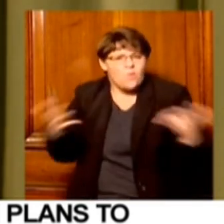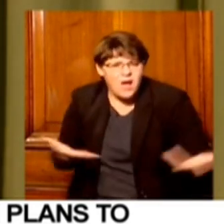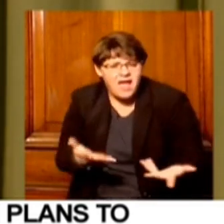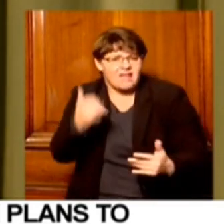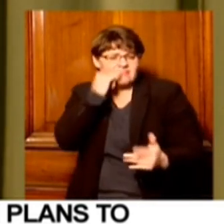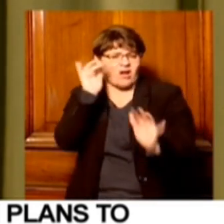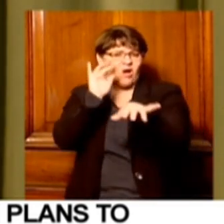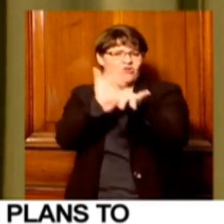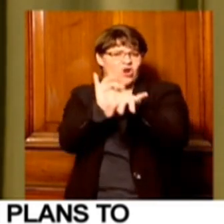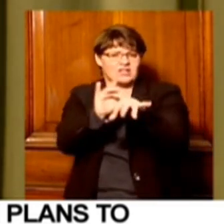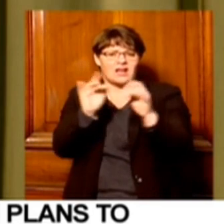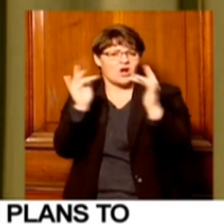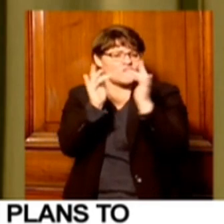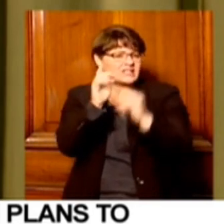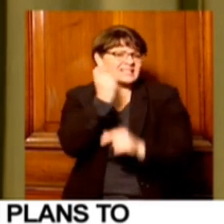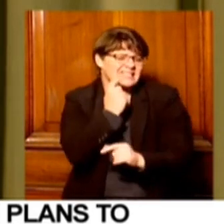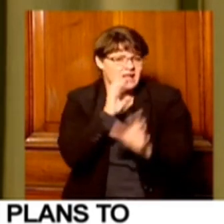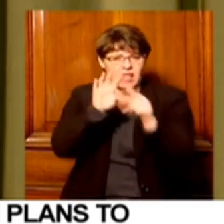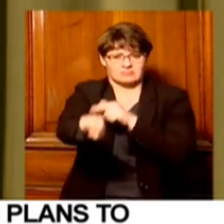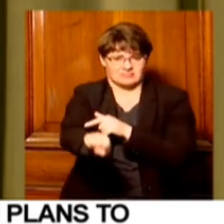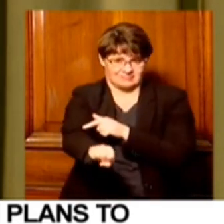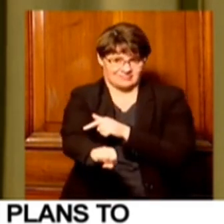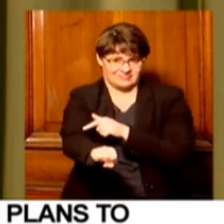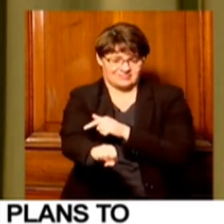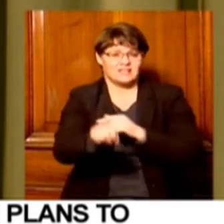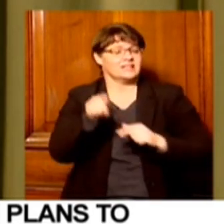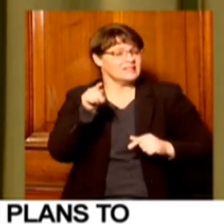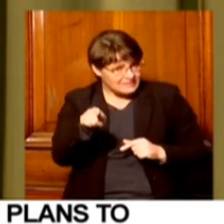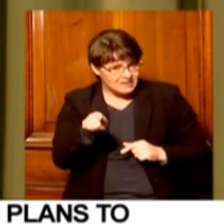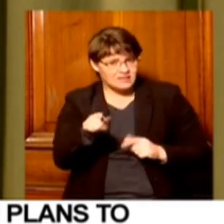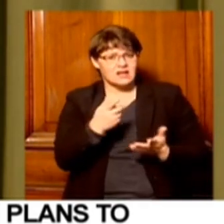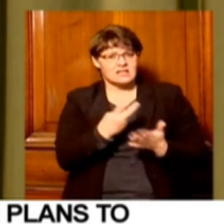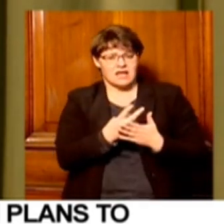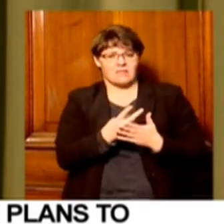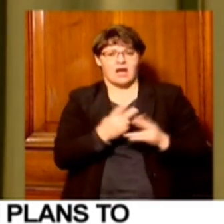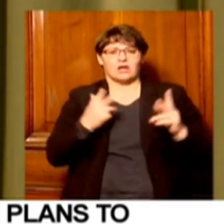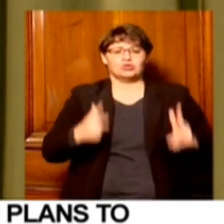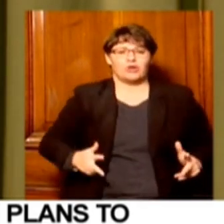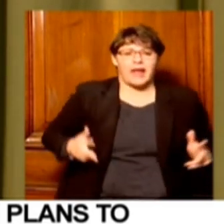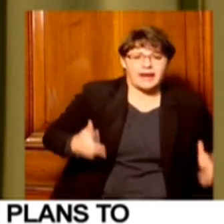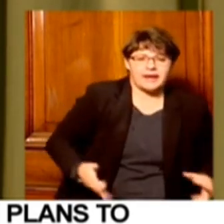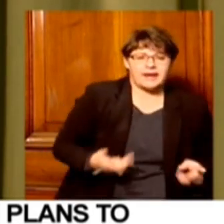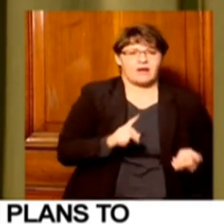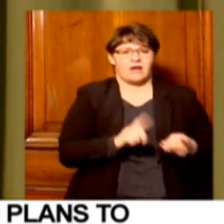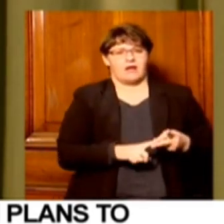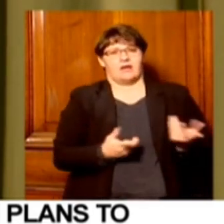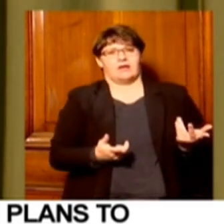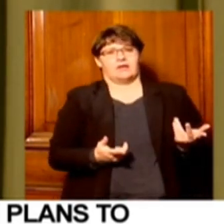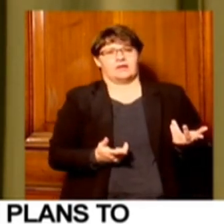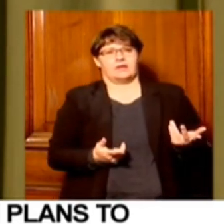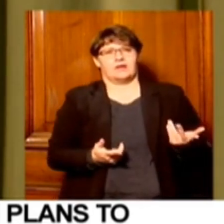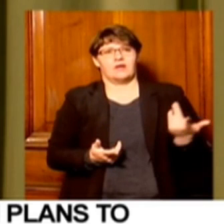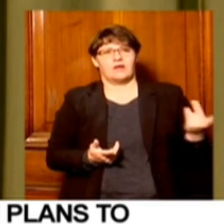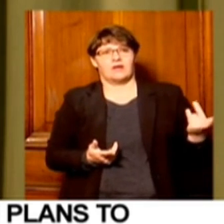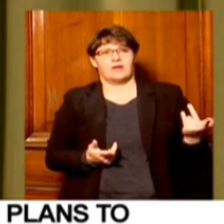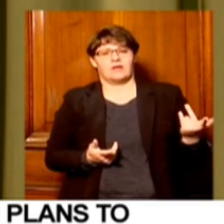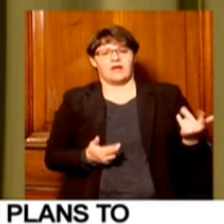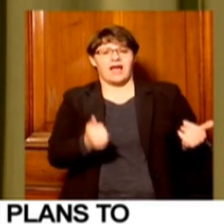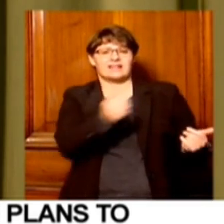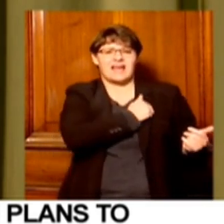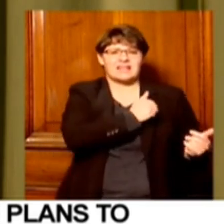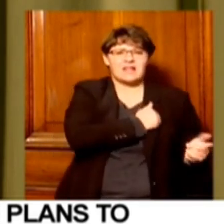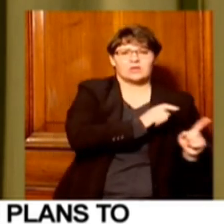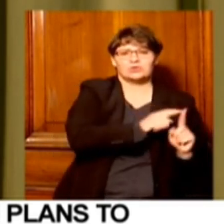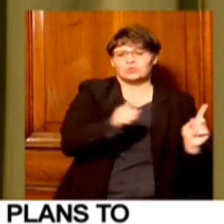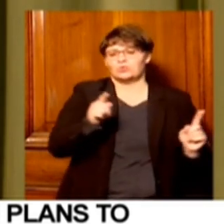aircraft, unlike in other modes. The people who have been in that metro rail train between New Canada to